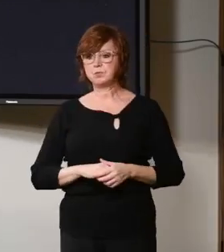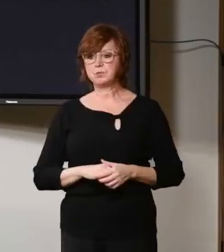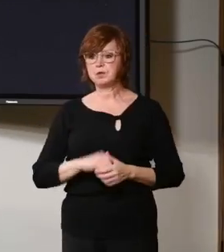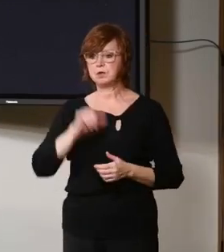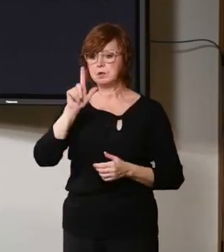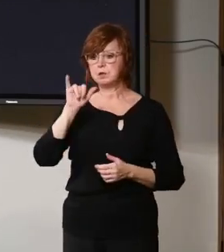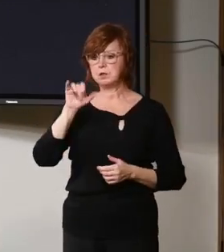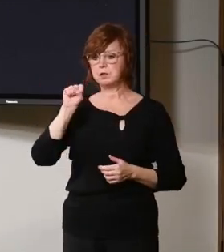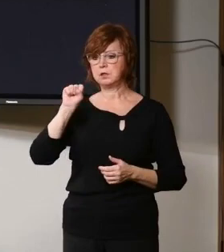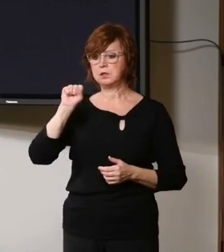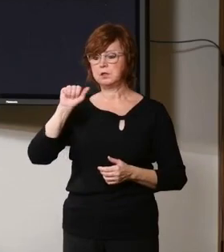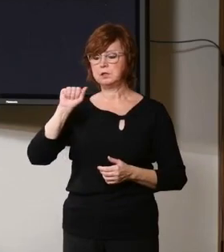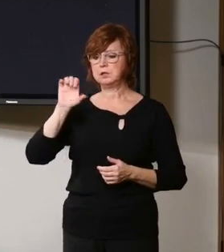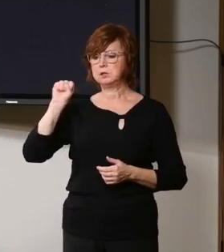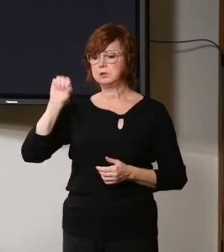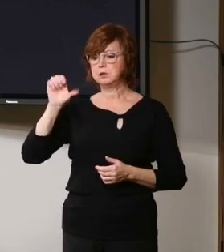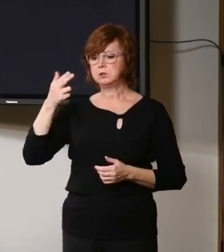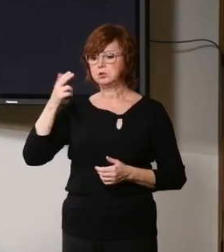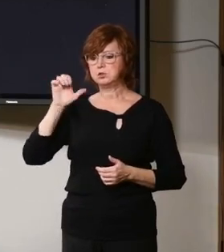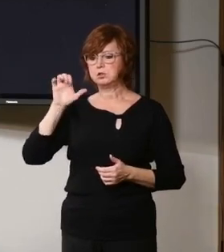have Lisa Schick with CJME.